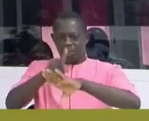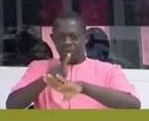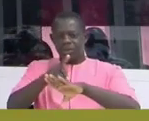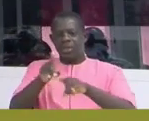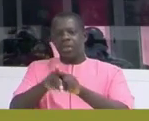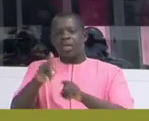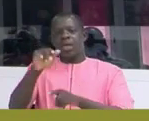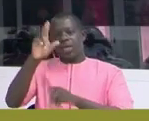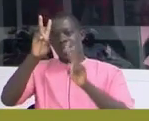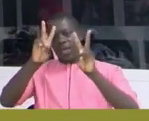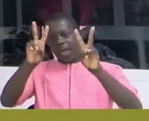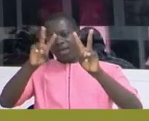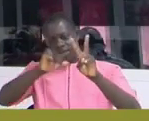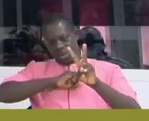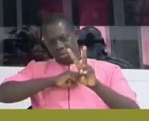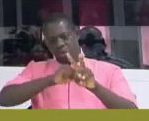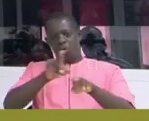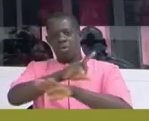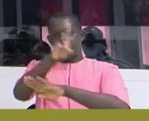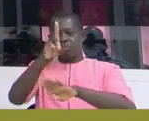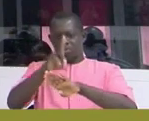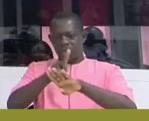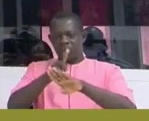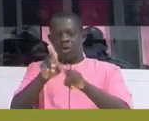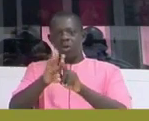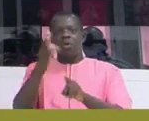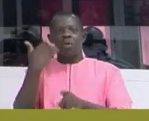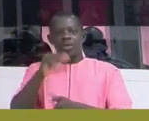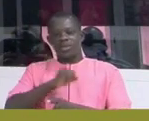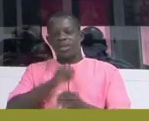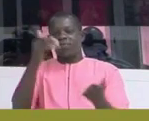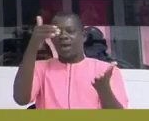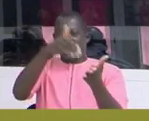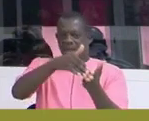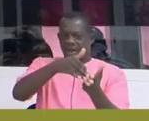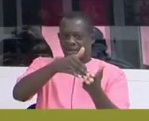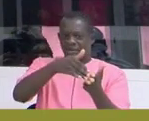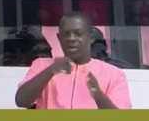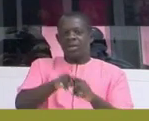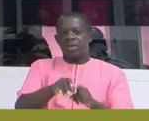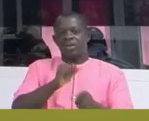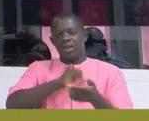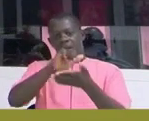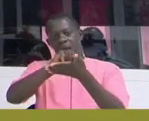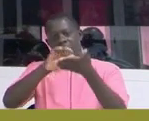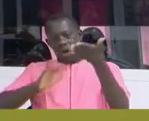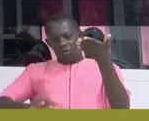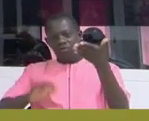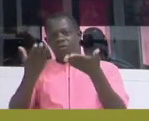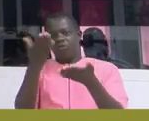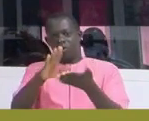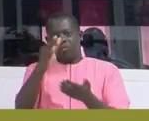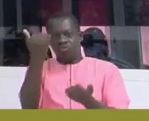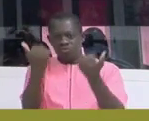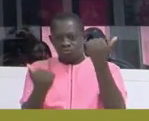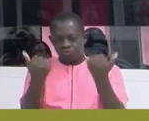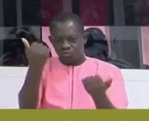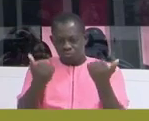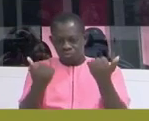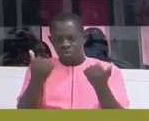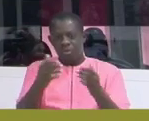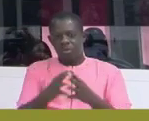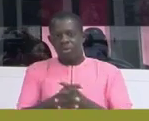to place in Canada. That's the place they call. When we arrived, we lighted from